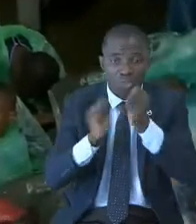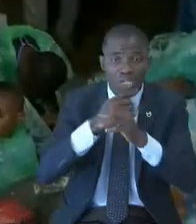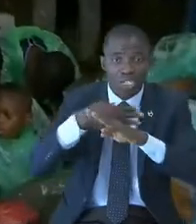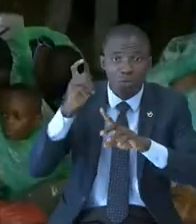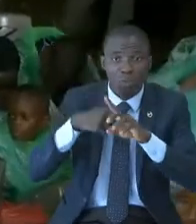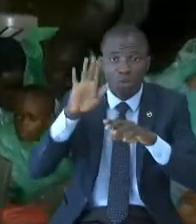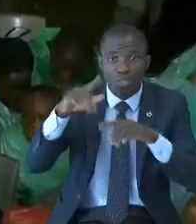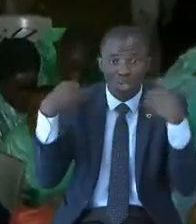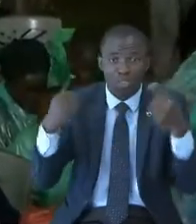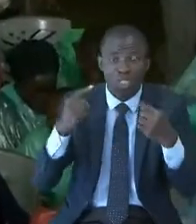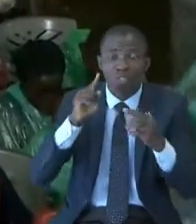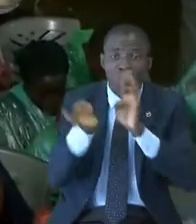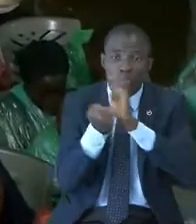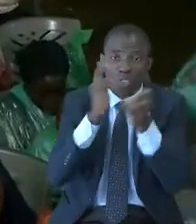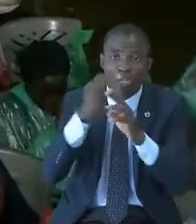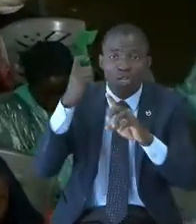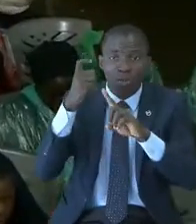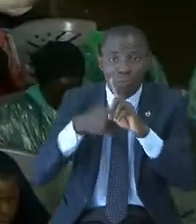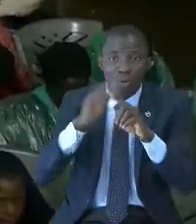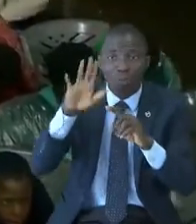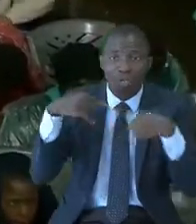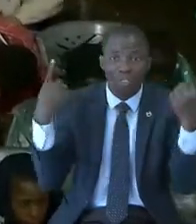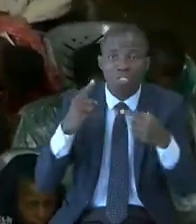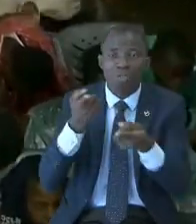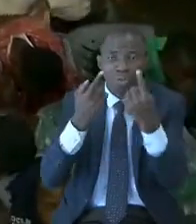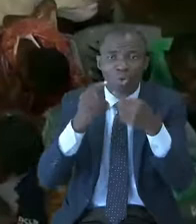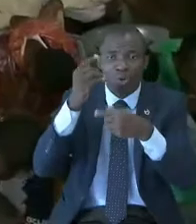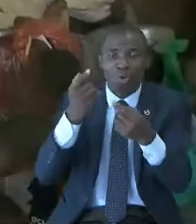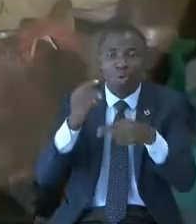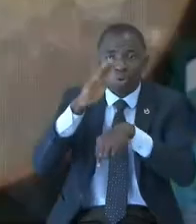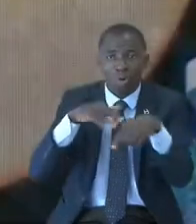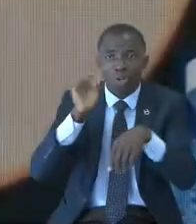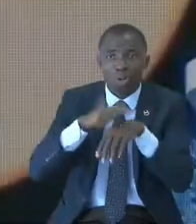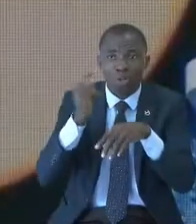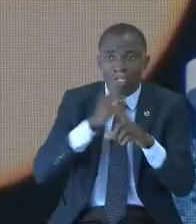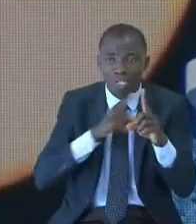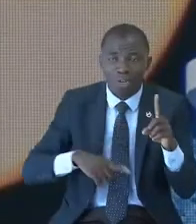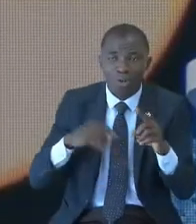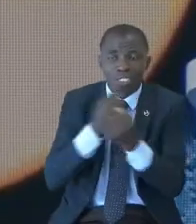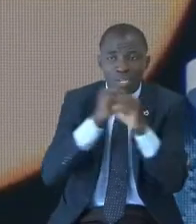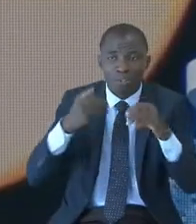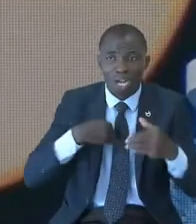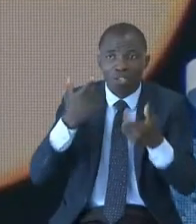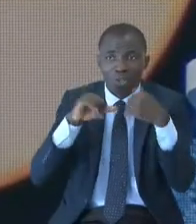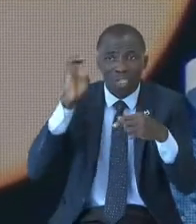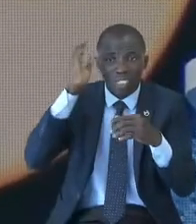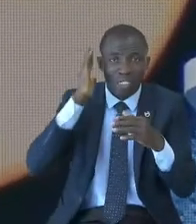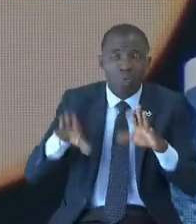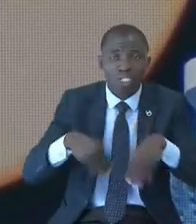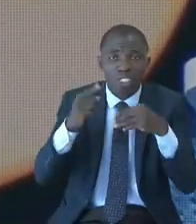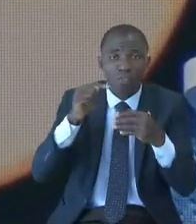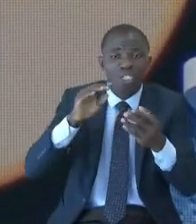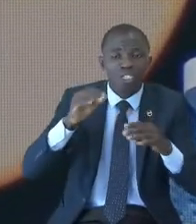You repent of your sin. And you call on the Lord. Salvation has come. He will give you the joy